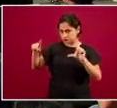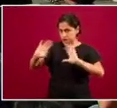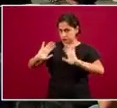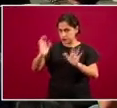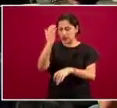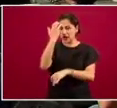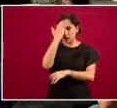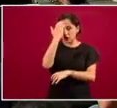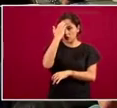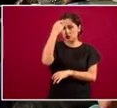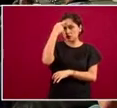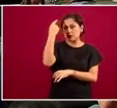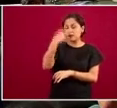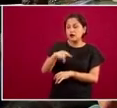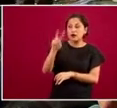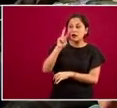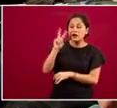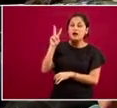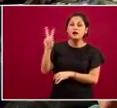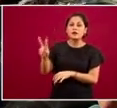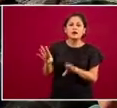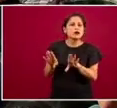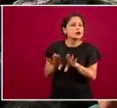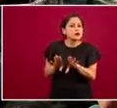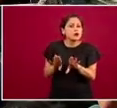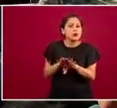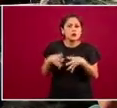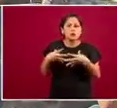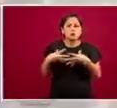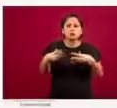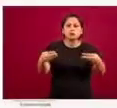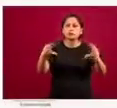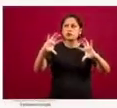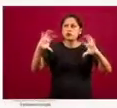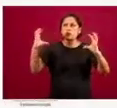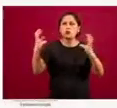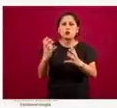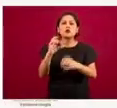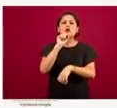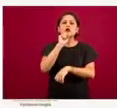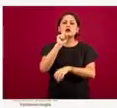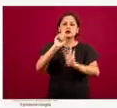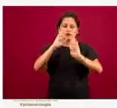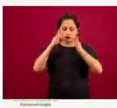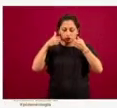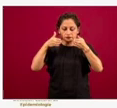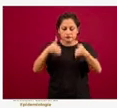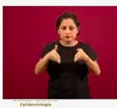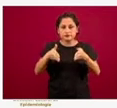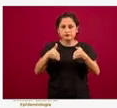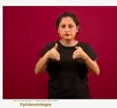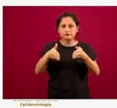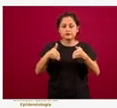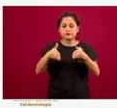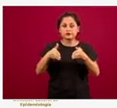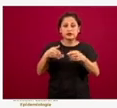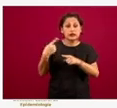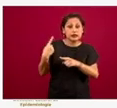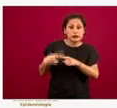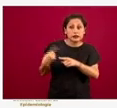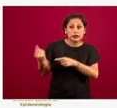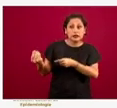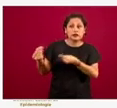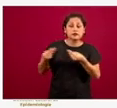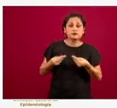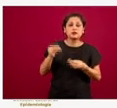are all familiarized by now with this first graphic, which is the world situation